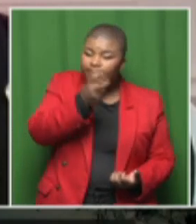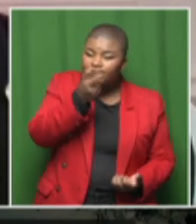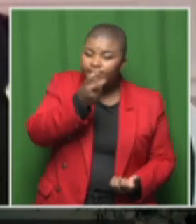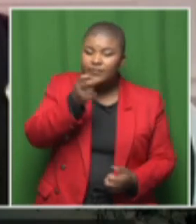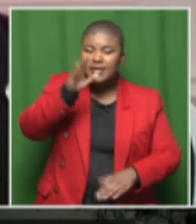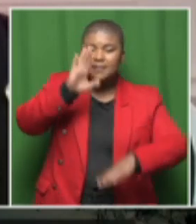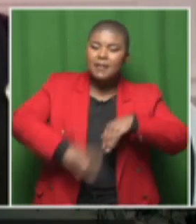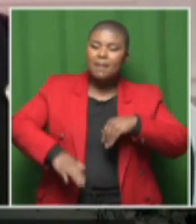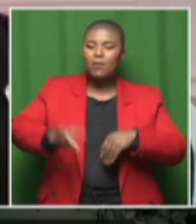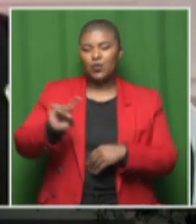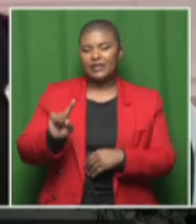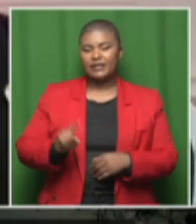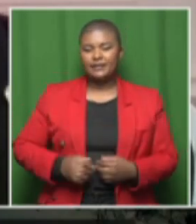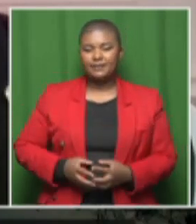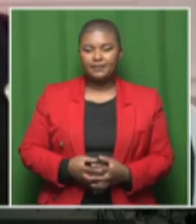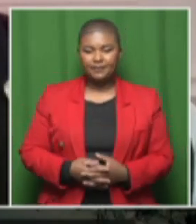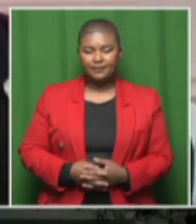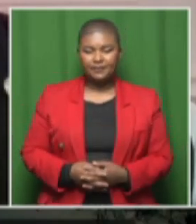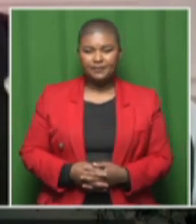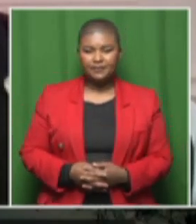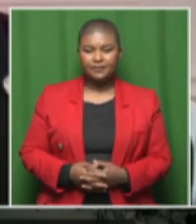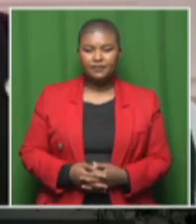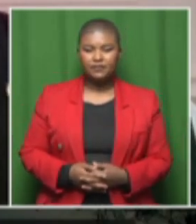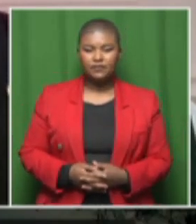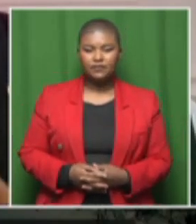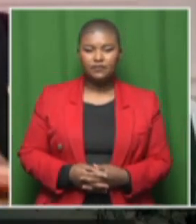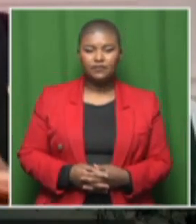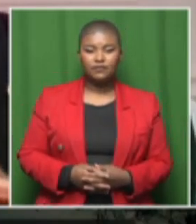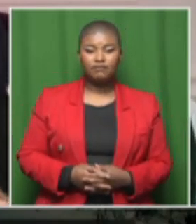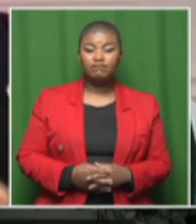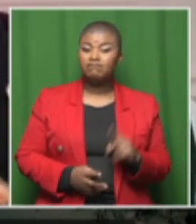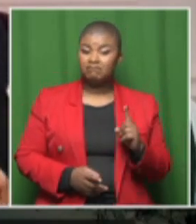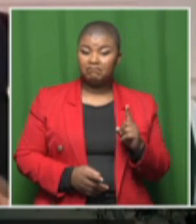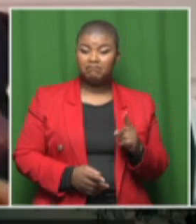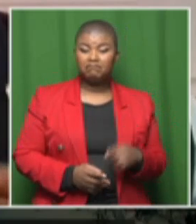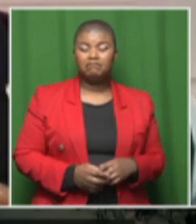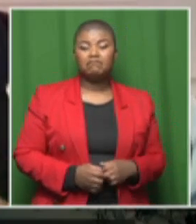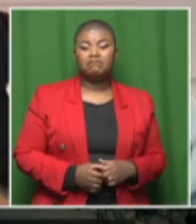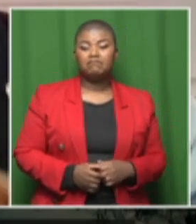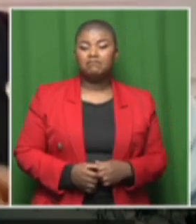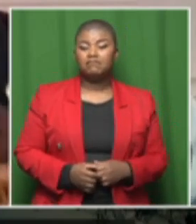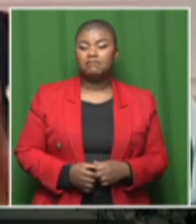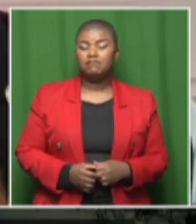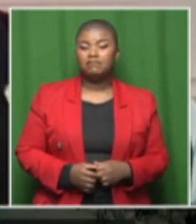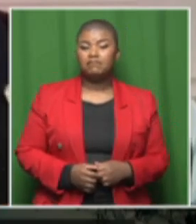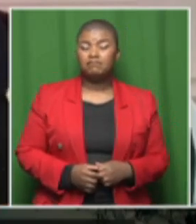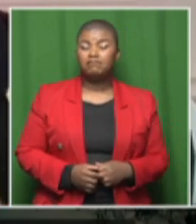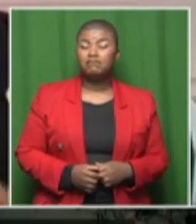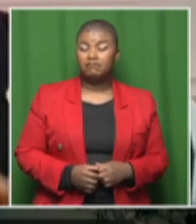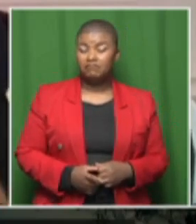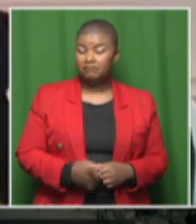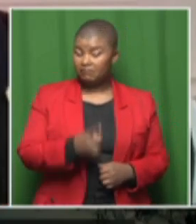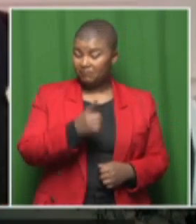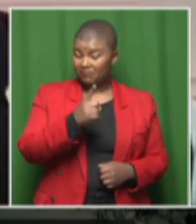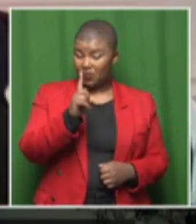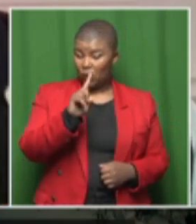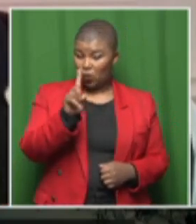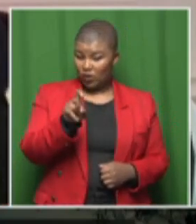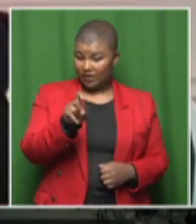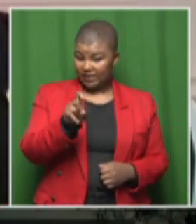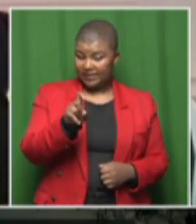him on? Yeah. No, that's really a question that we